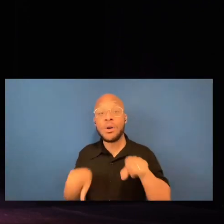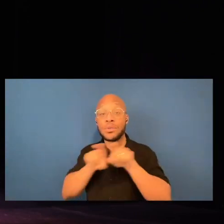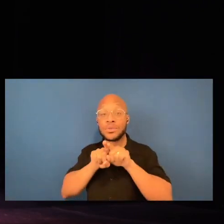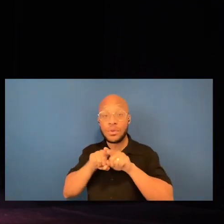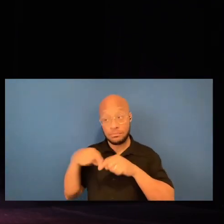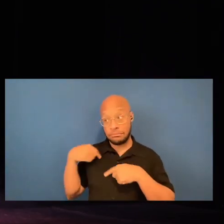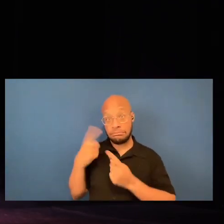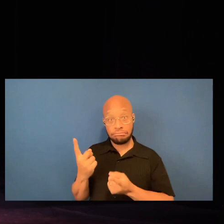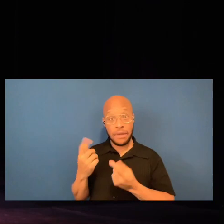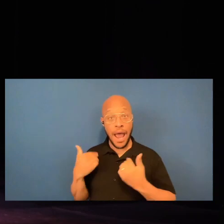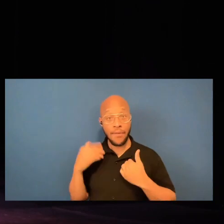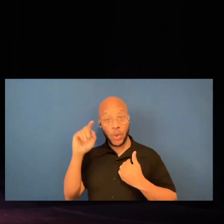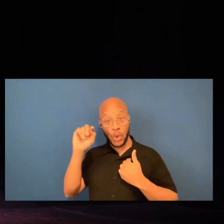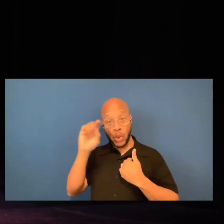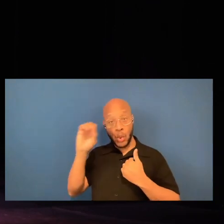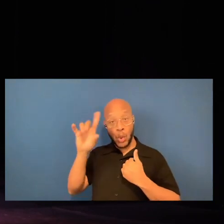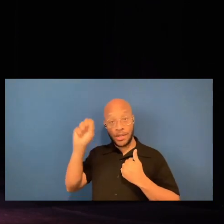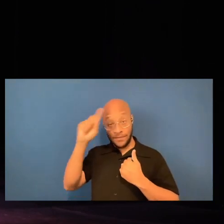It's like,